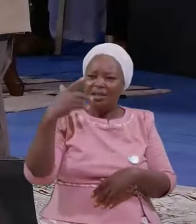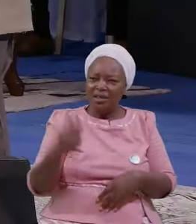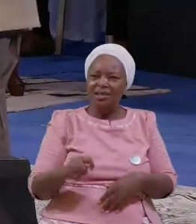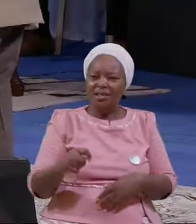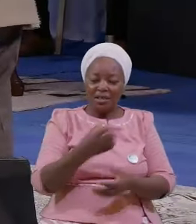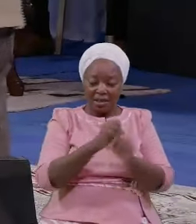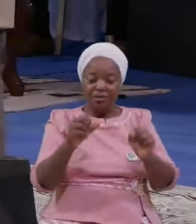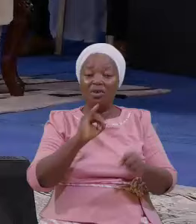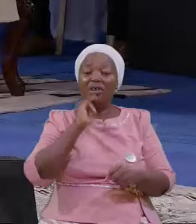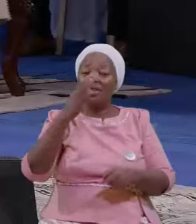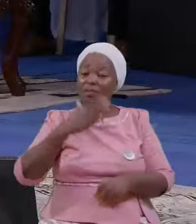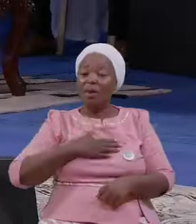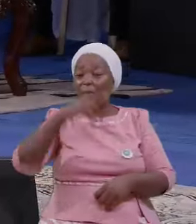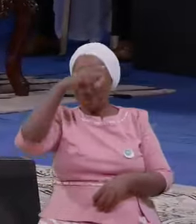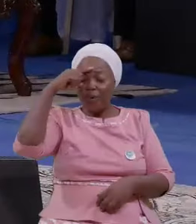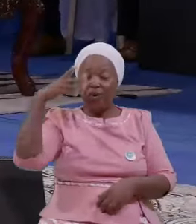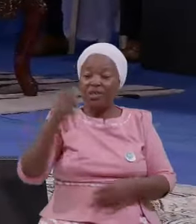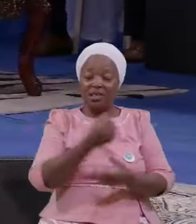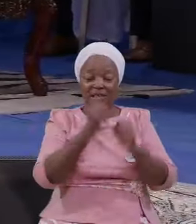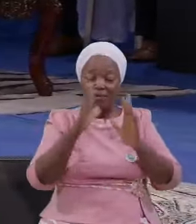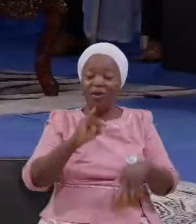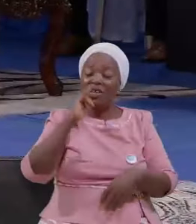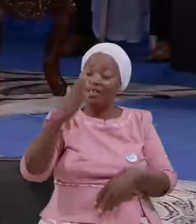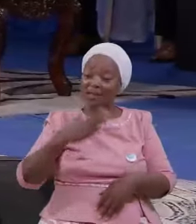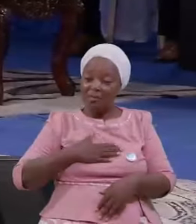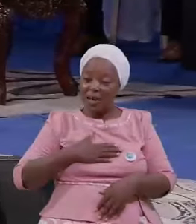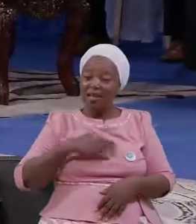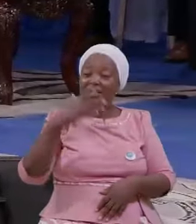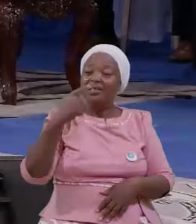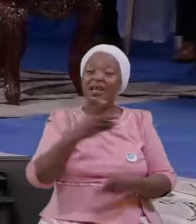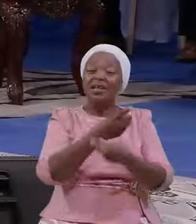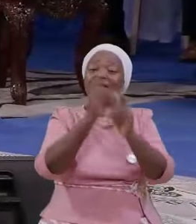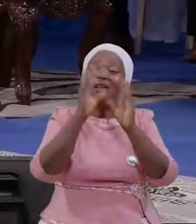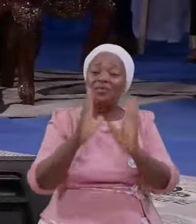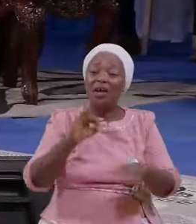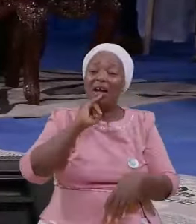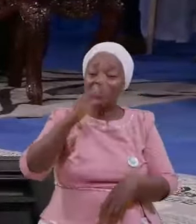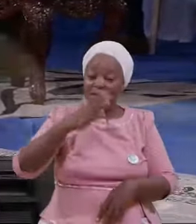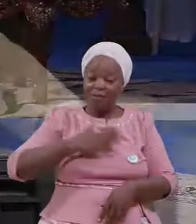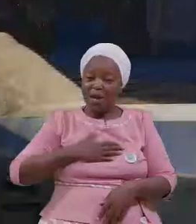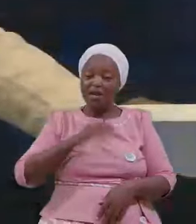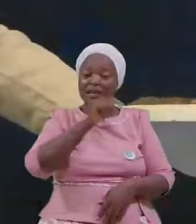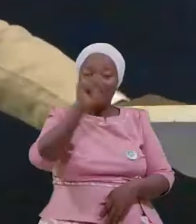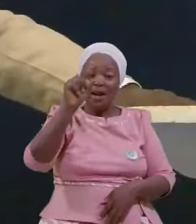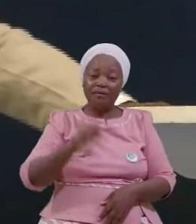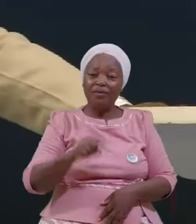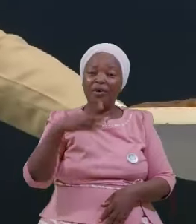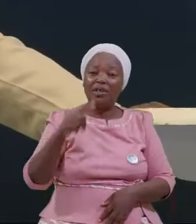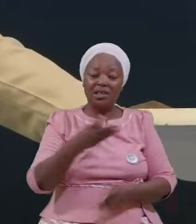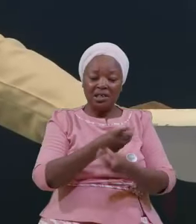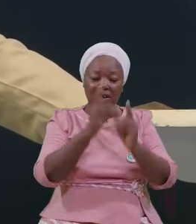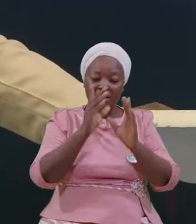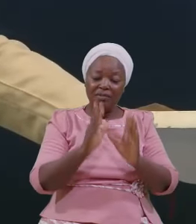Savior is mine. The deliverer is mine, therefore the deliverance